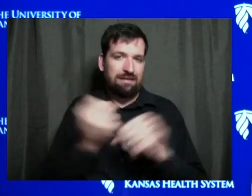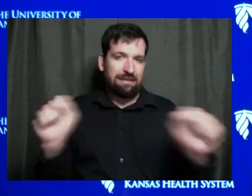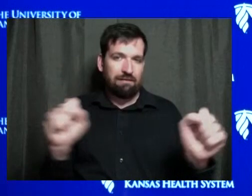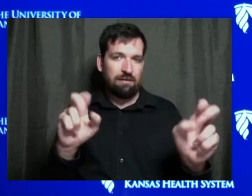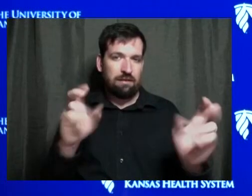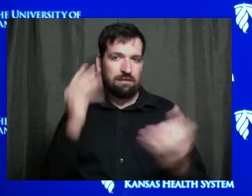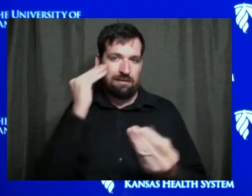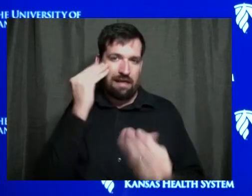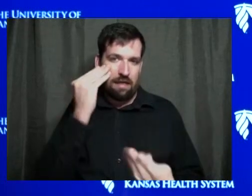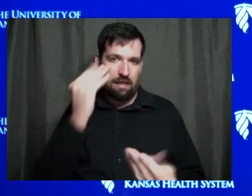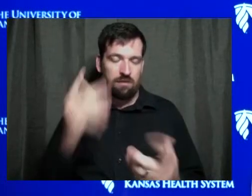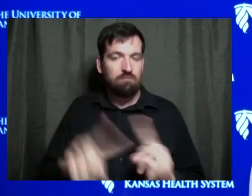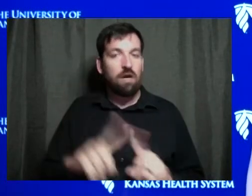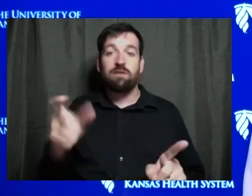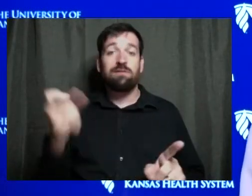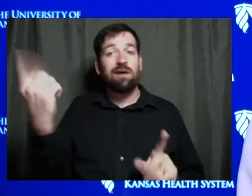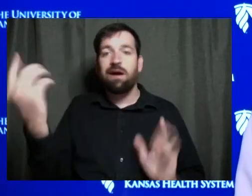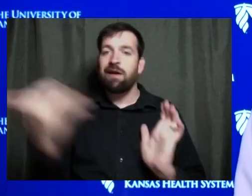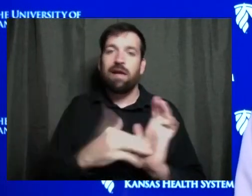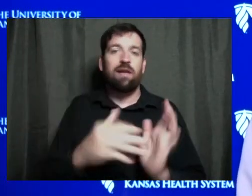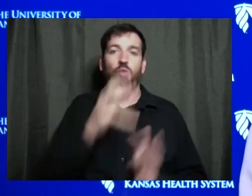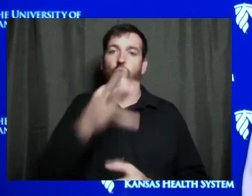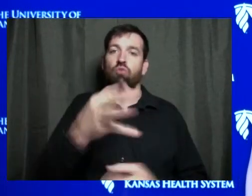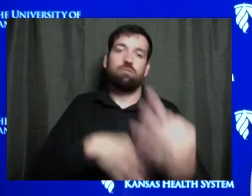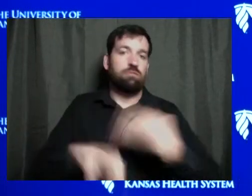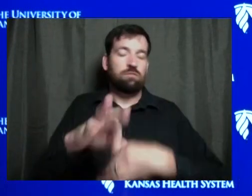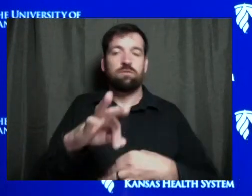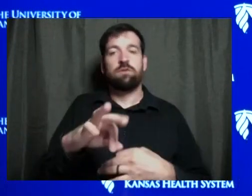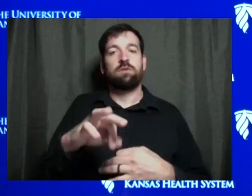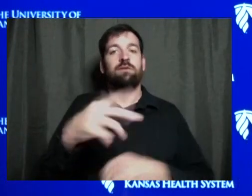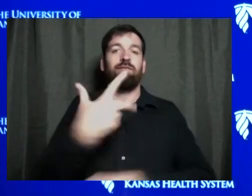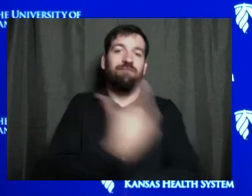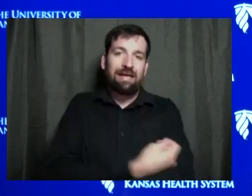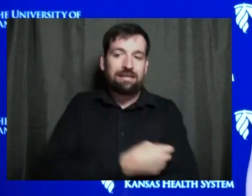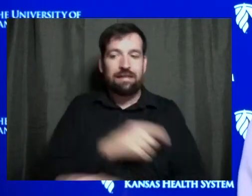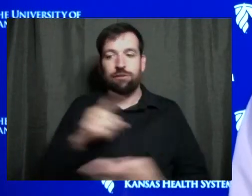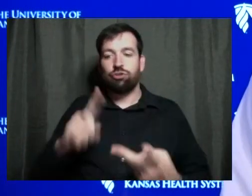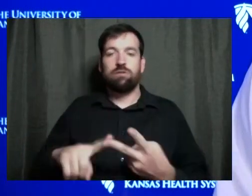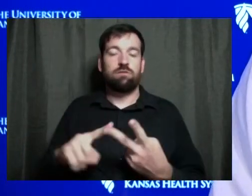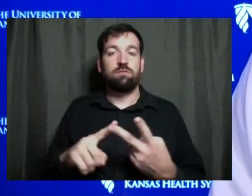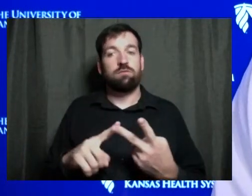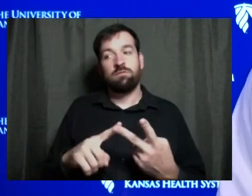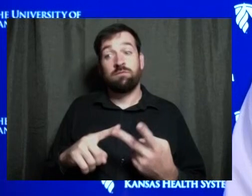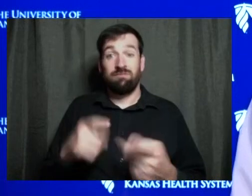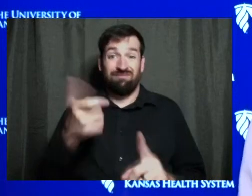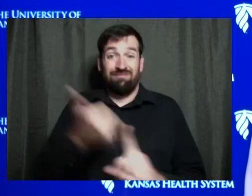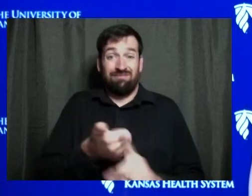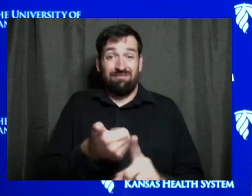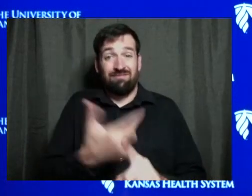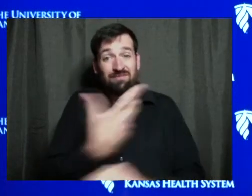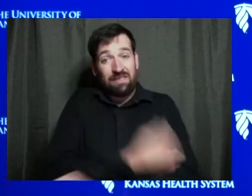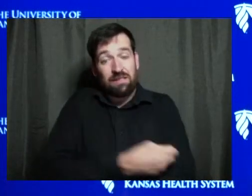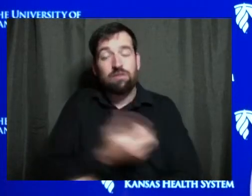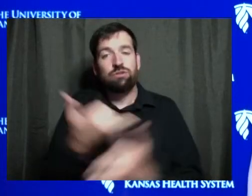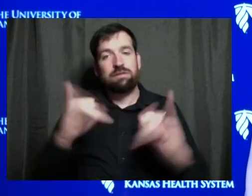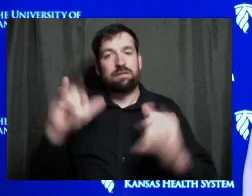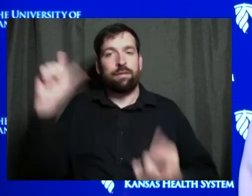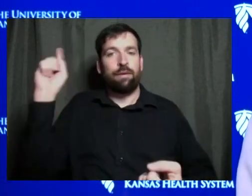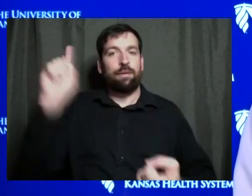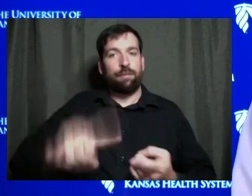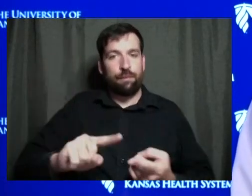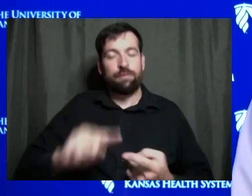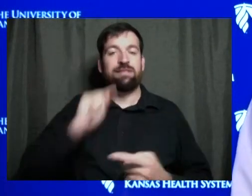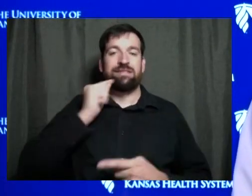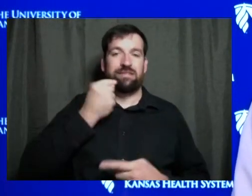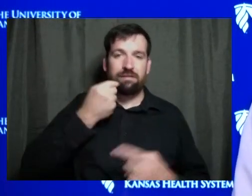take the place of the prevention, and the prevention is the vaccination. That is still going to reduce your risk of hospitalization, severe disease